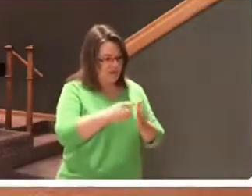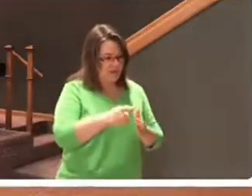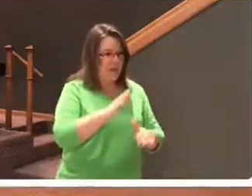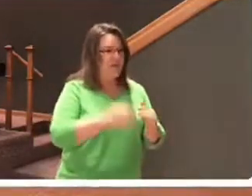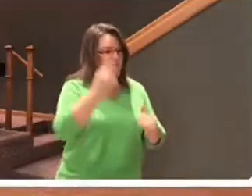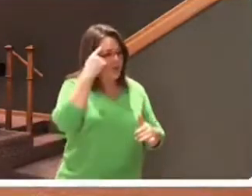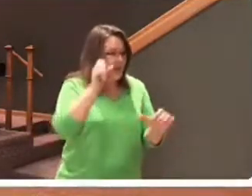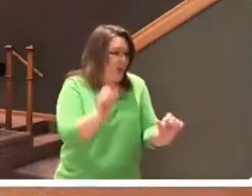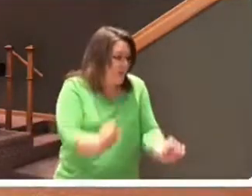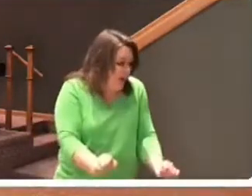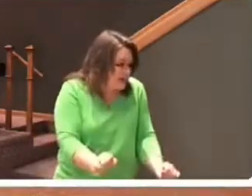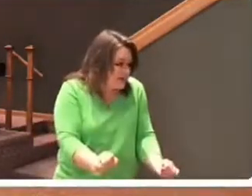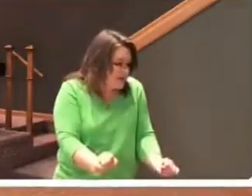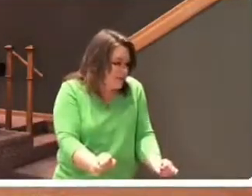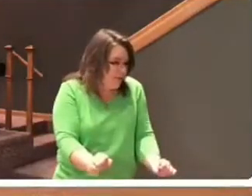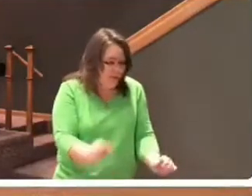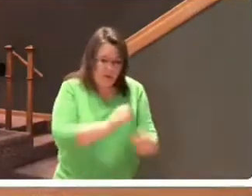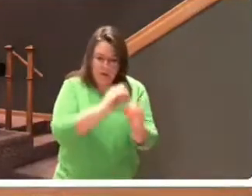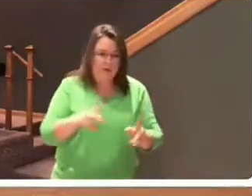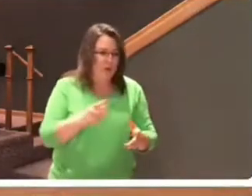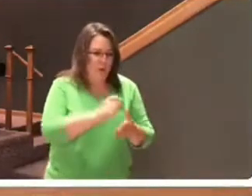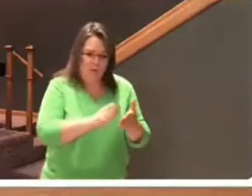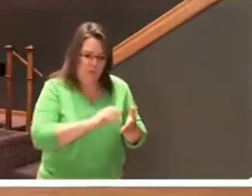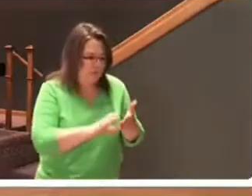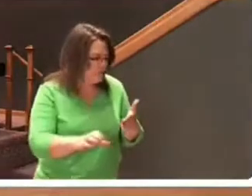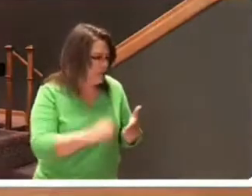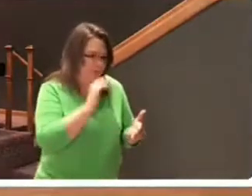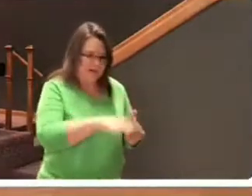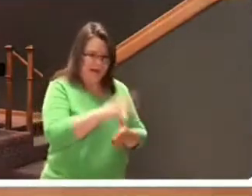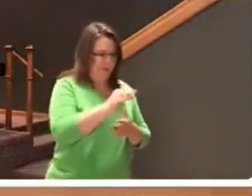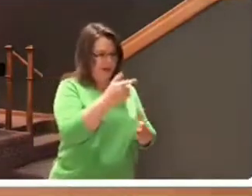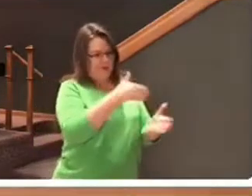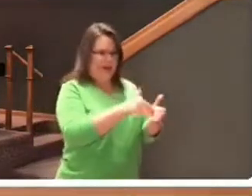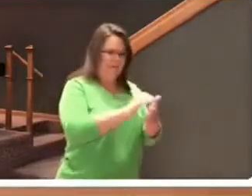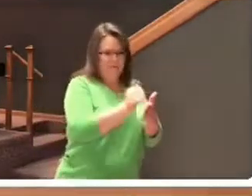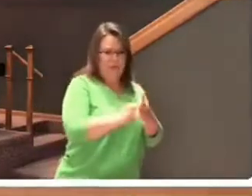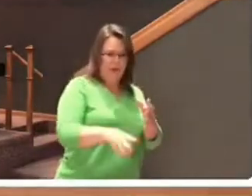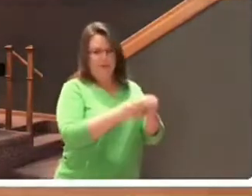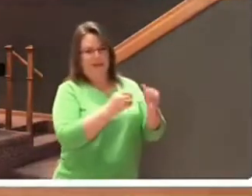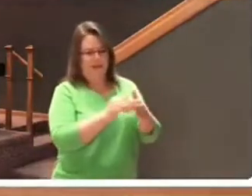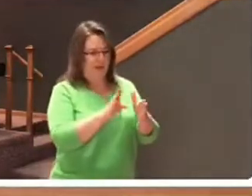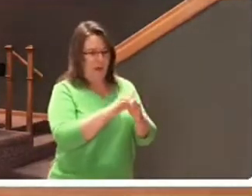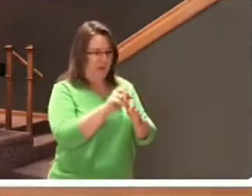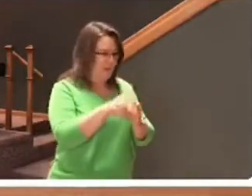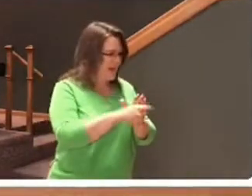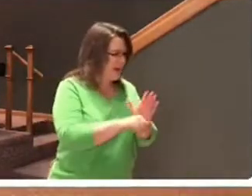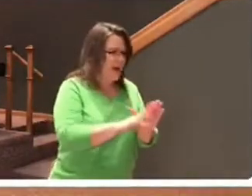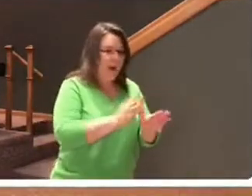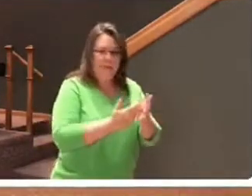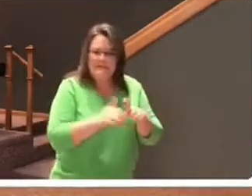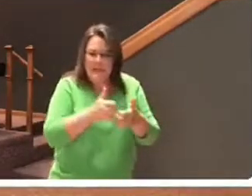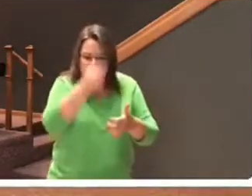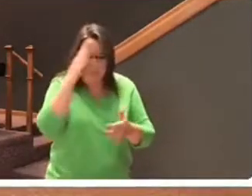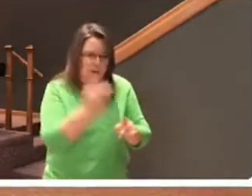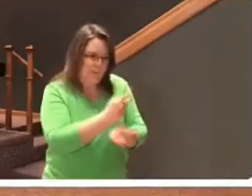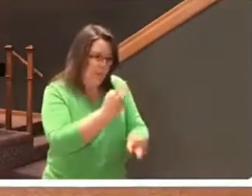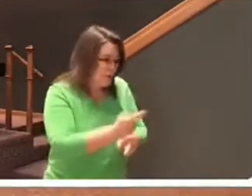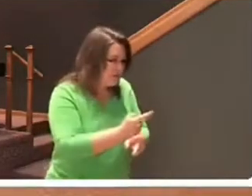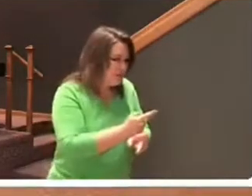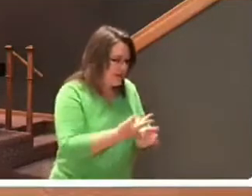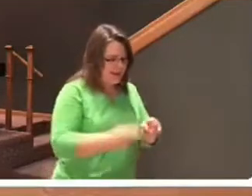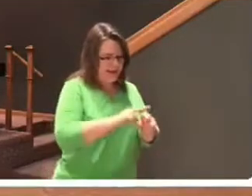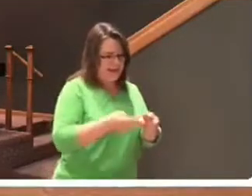thought possible. No one wrote us a check. We didn't find $1,000 extra in our bank account, but somehow God multiplied